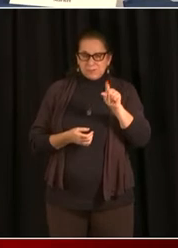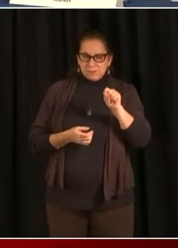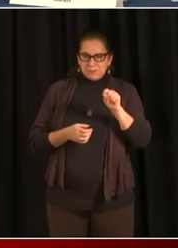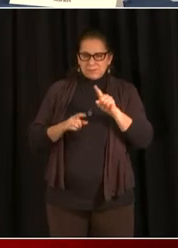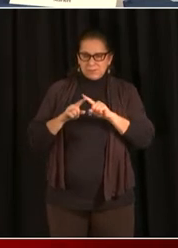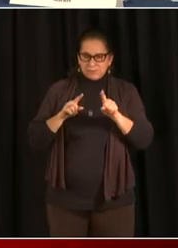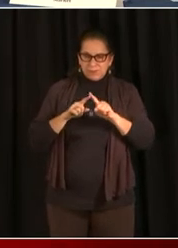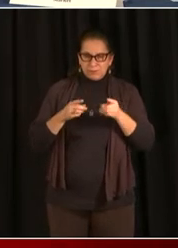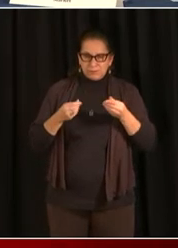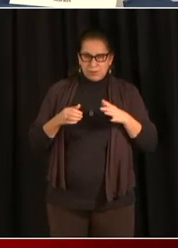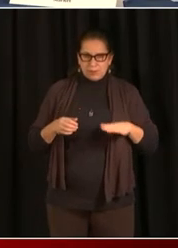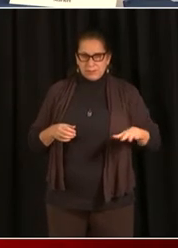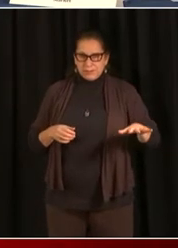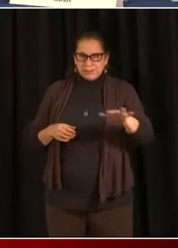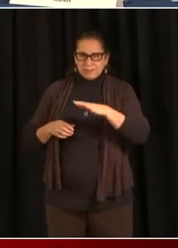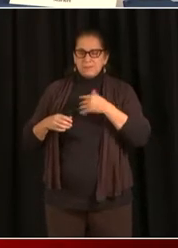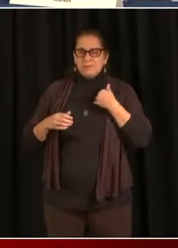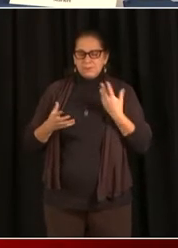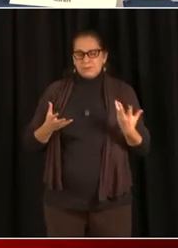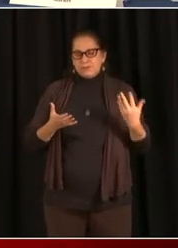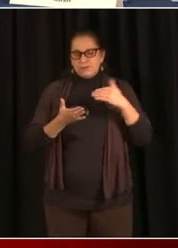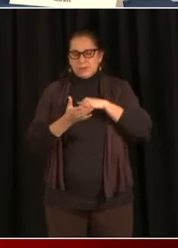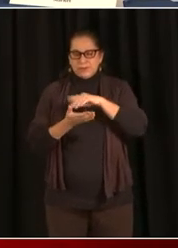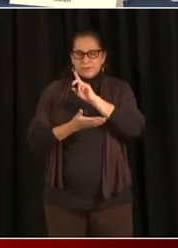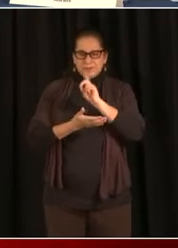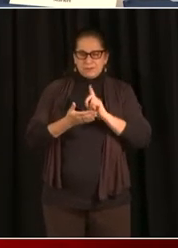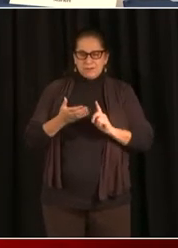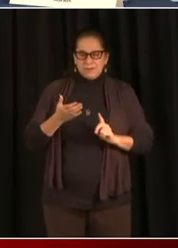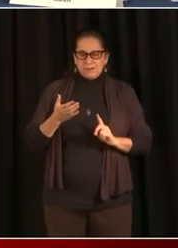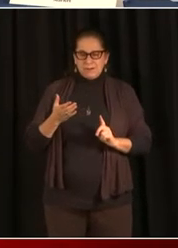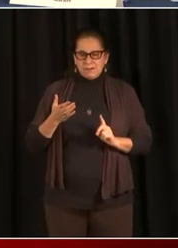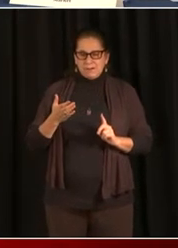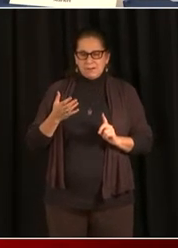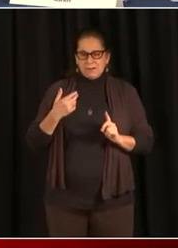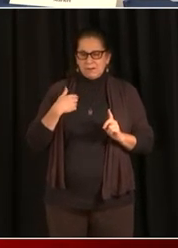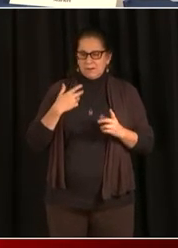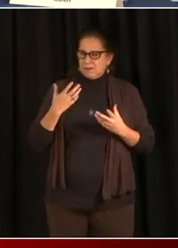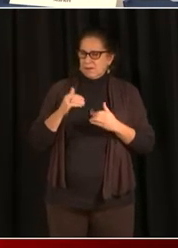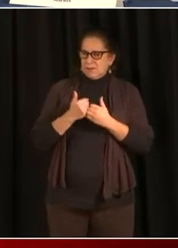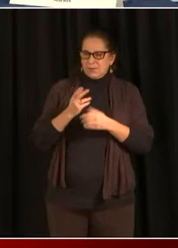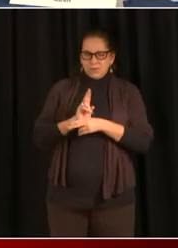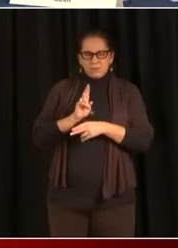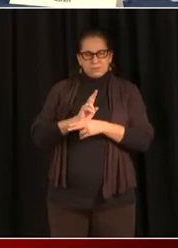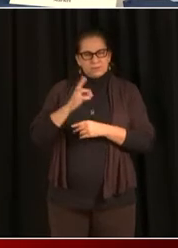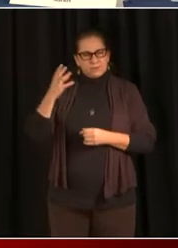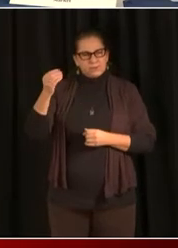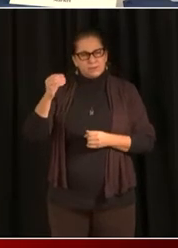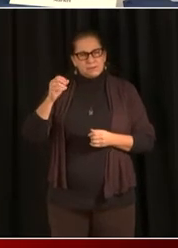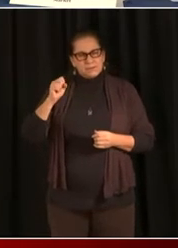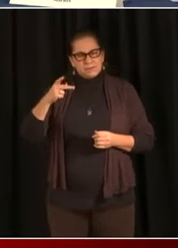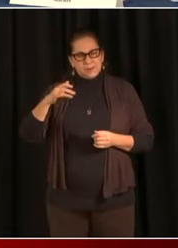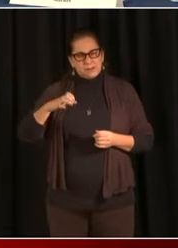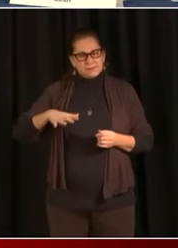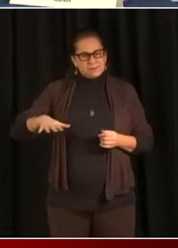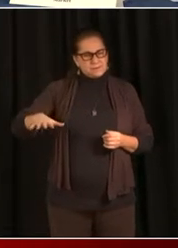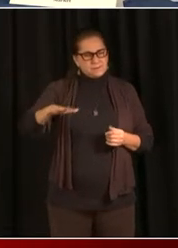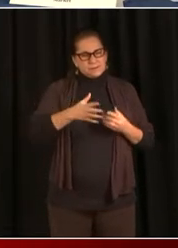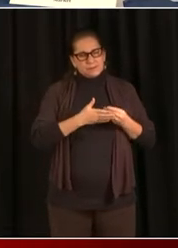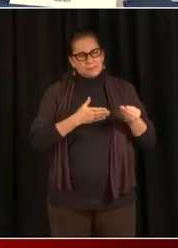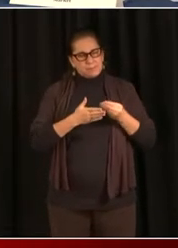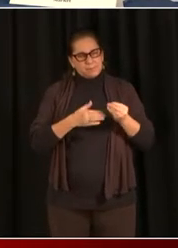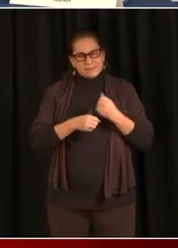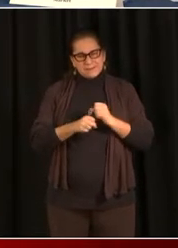redesigned site plans to think about the outdoor spaces and how those can be used to create safe shopping, safe